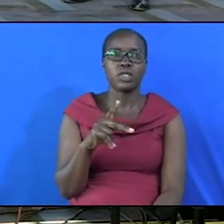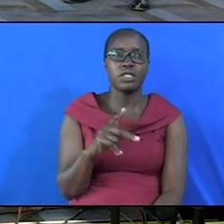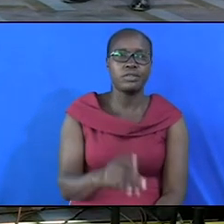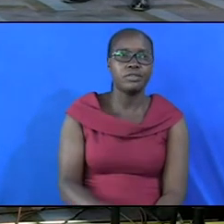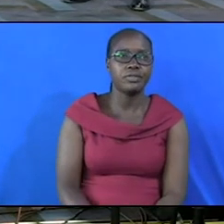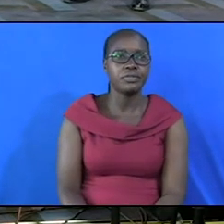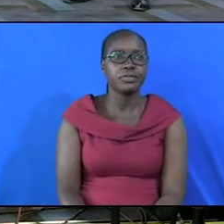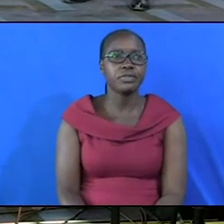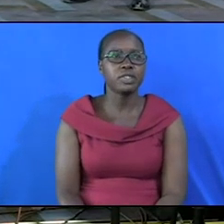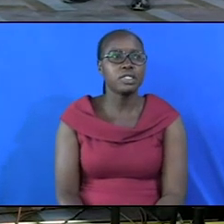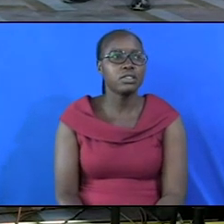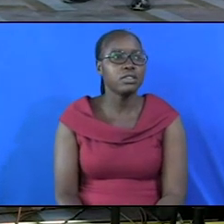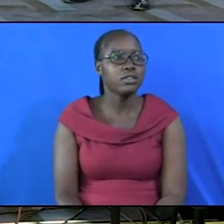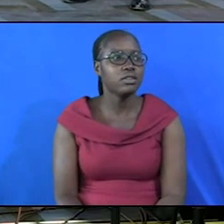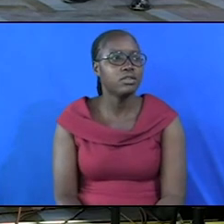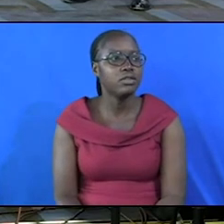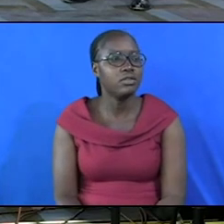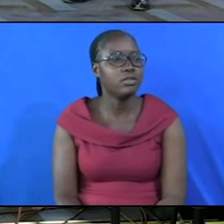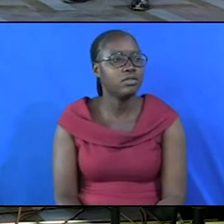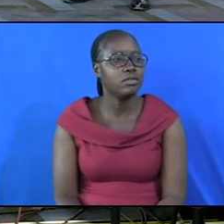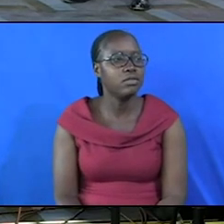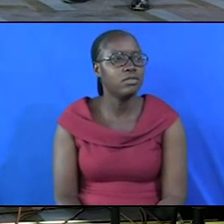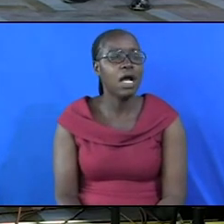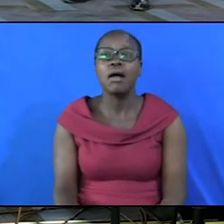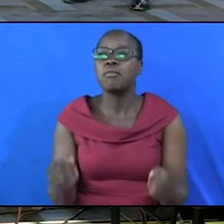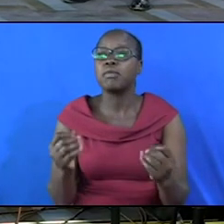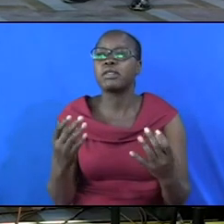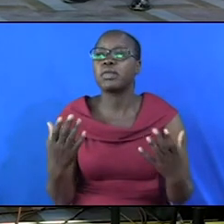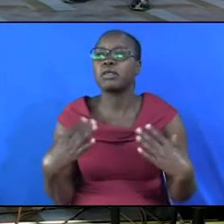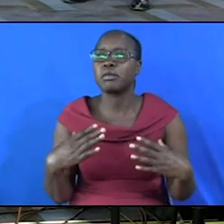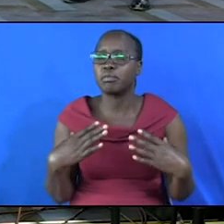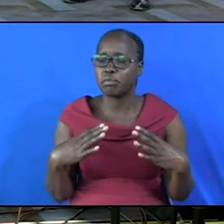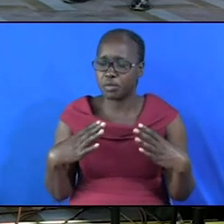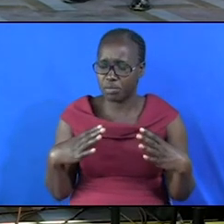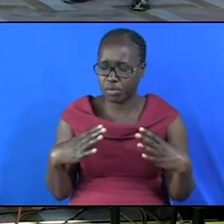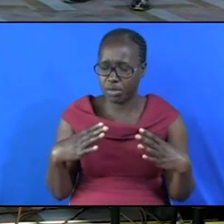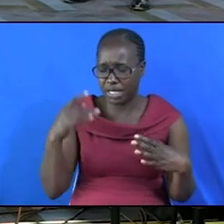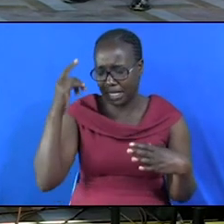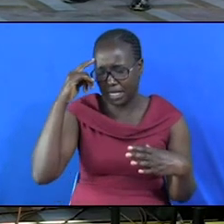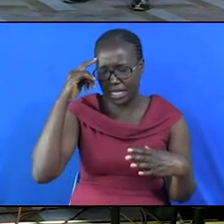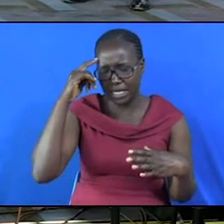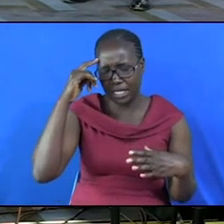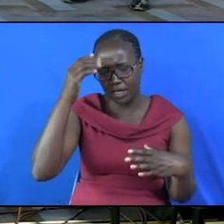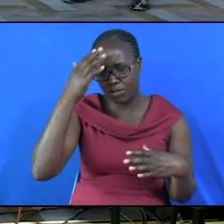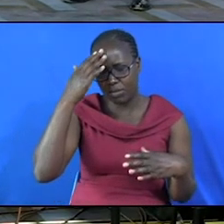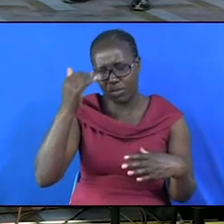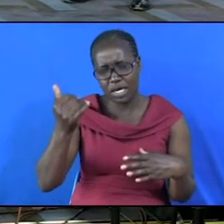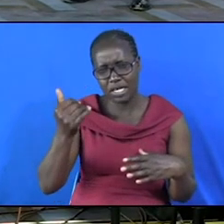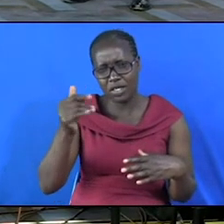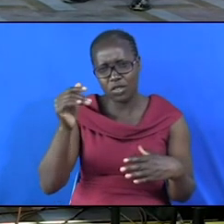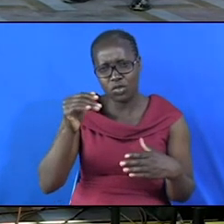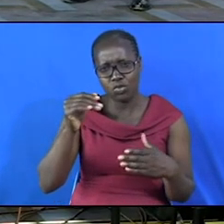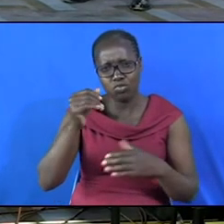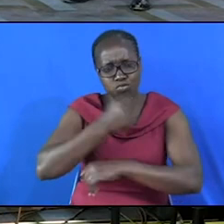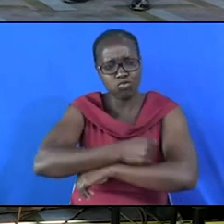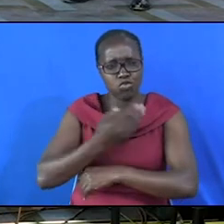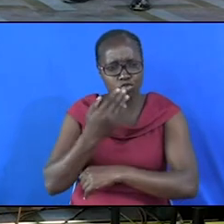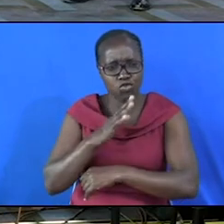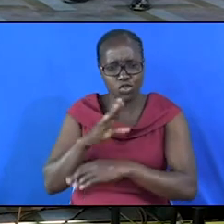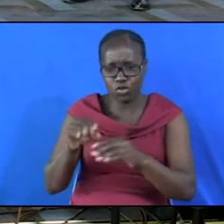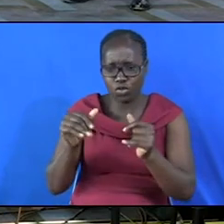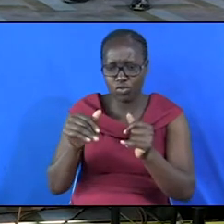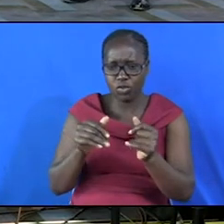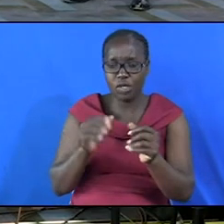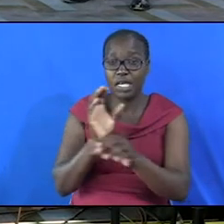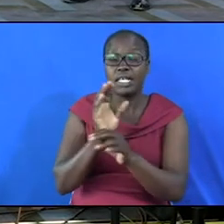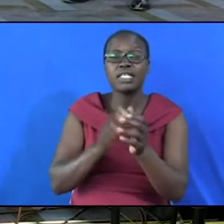I'll continue now. Many people think that because you have gone to school now, you are qualified to be a church